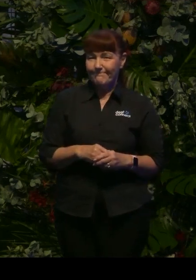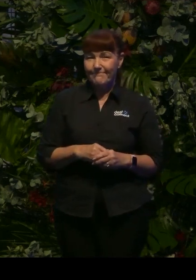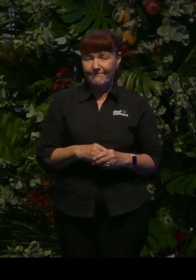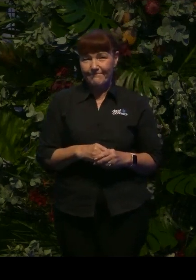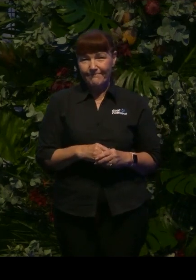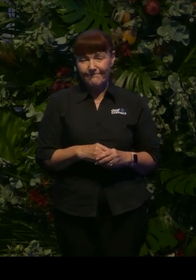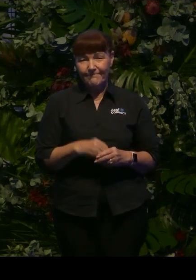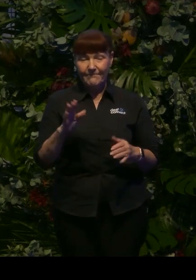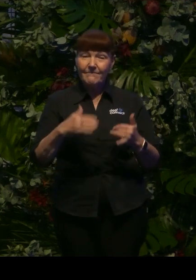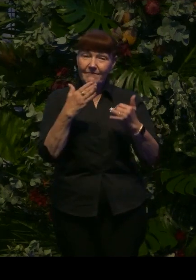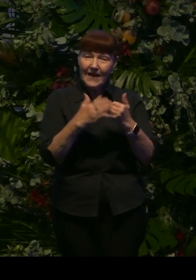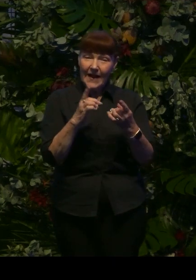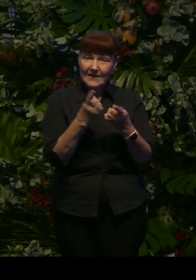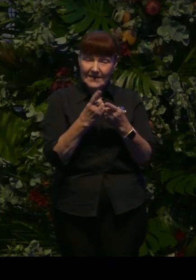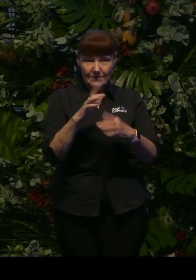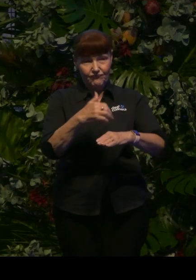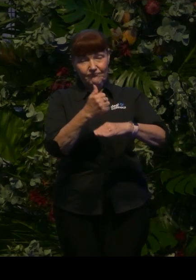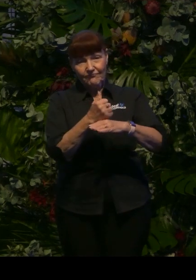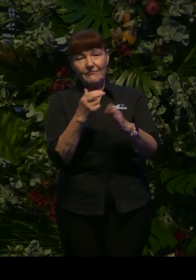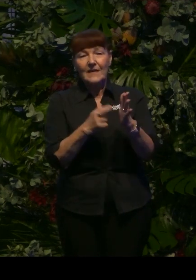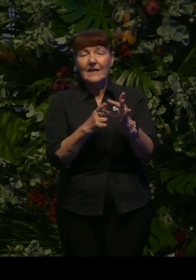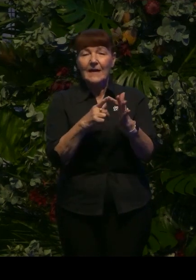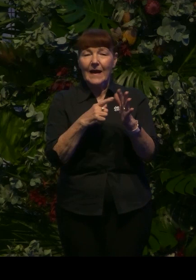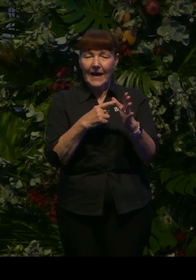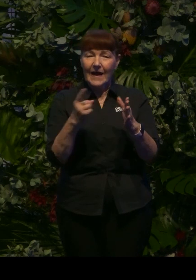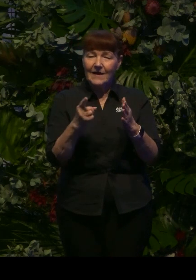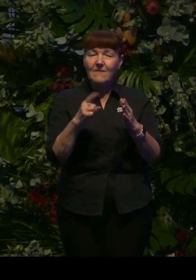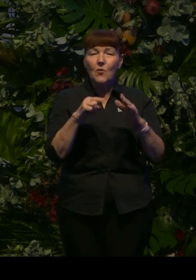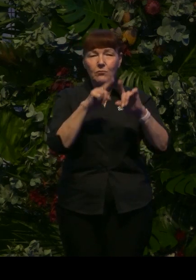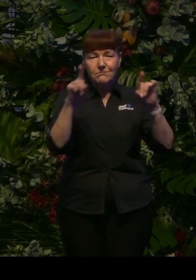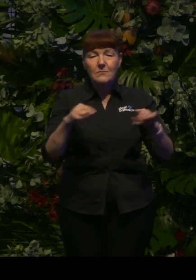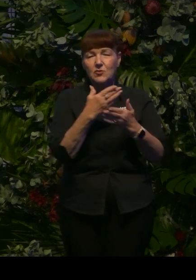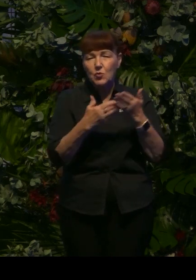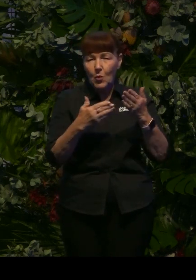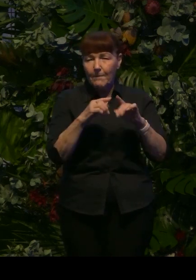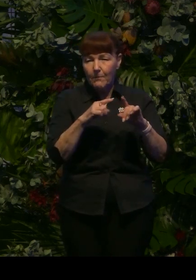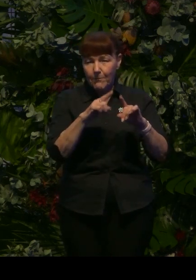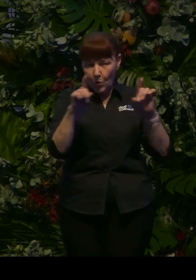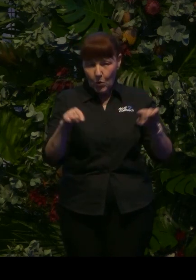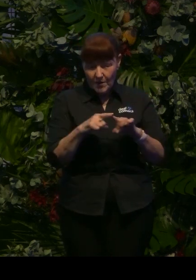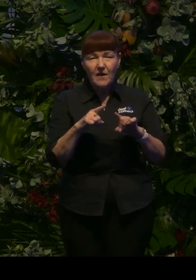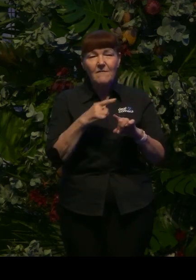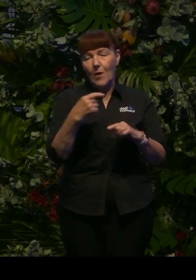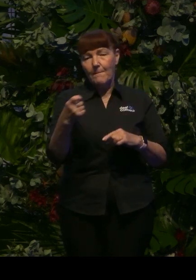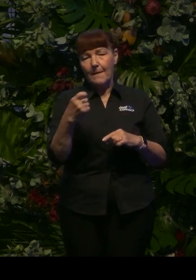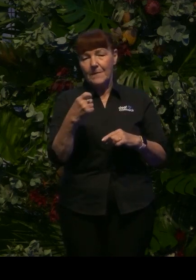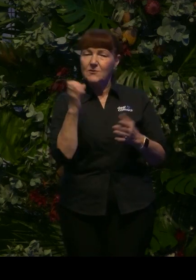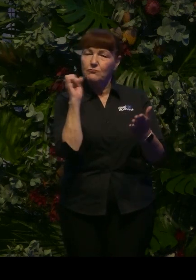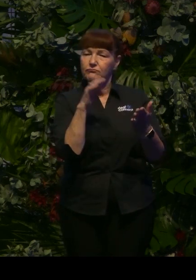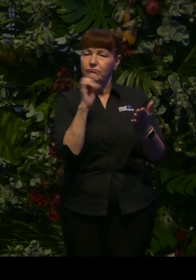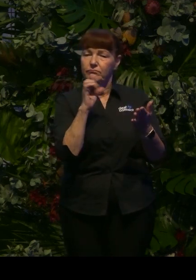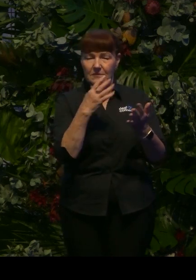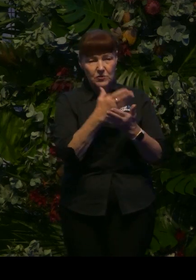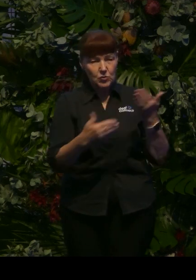Lastly, we created NEA@justice.org to share the inspirational stories of our members who are fighting the good fight for our students,